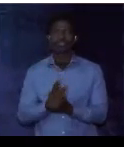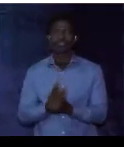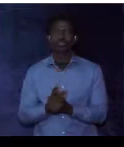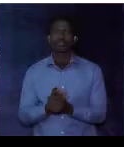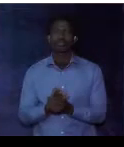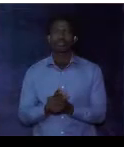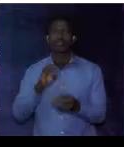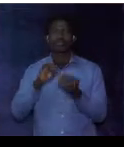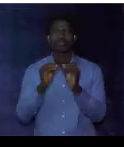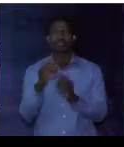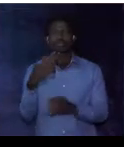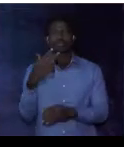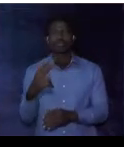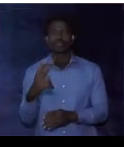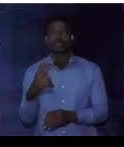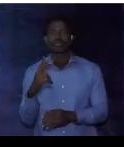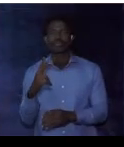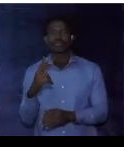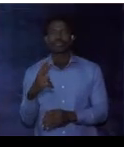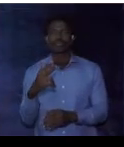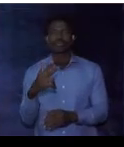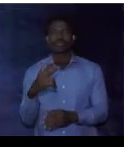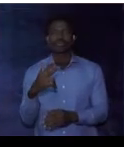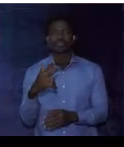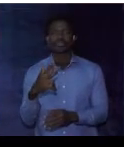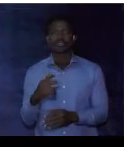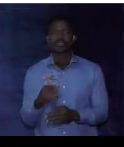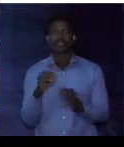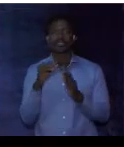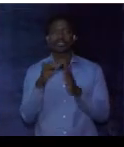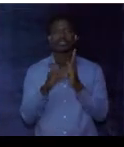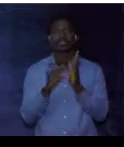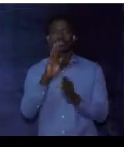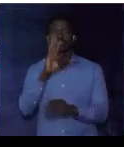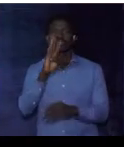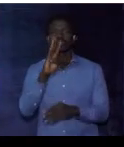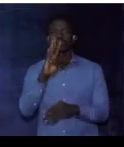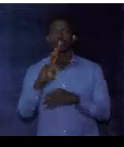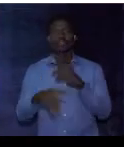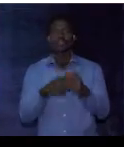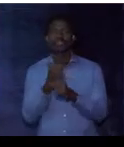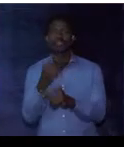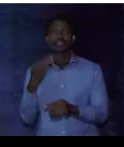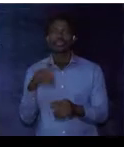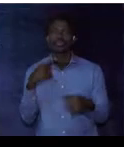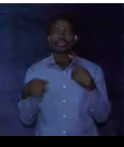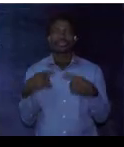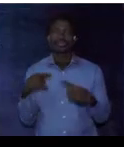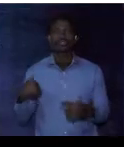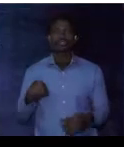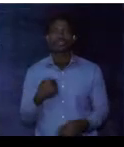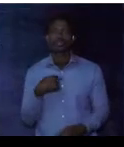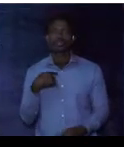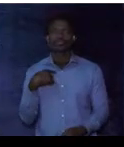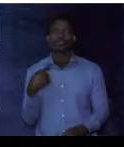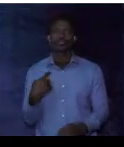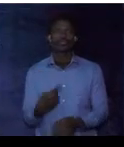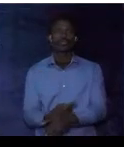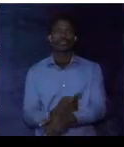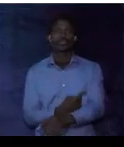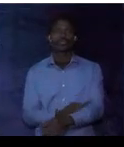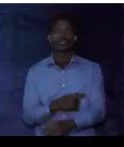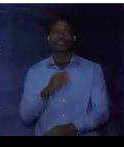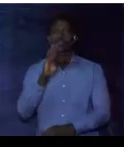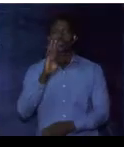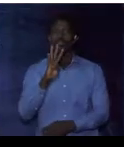correct. Number 3, state 4 types of essay discussed. We discussed 4